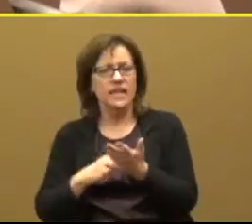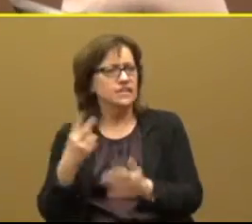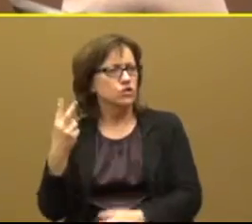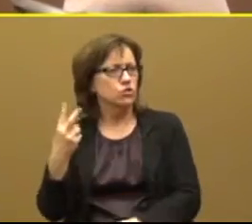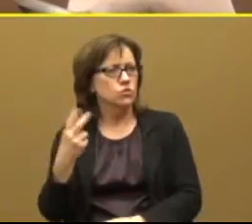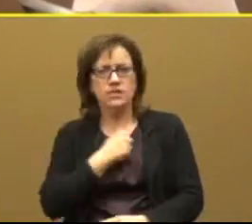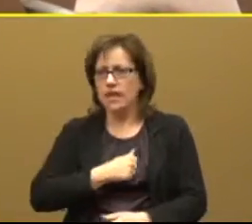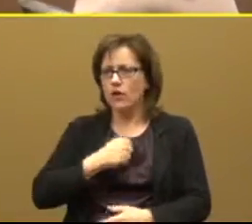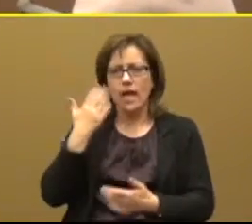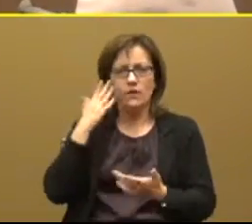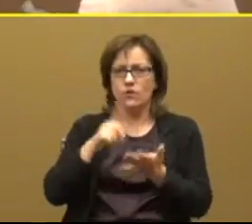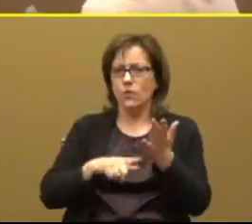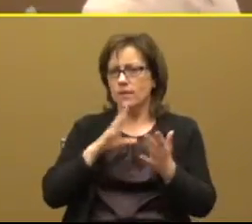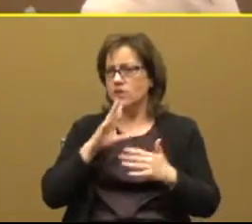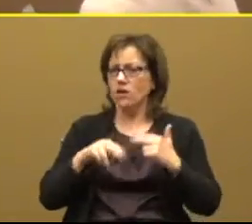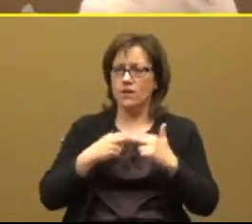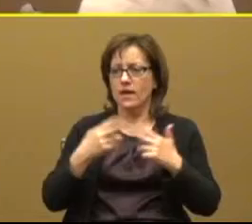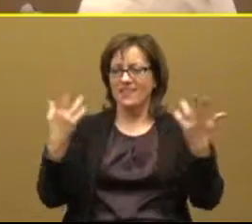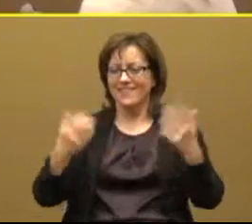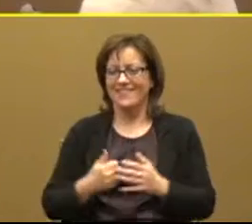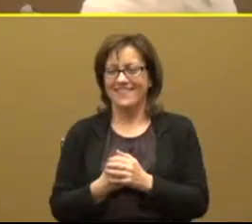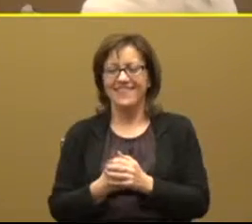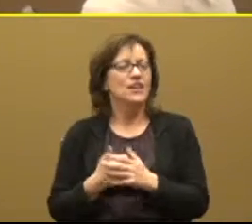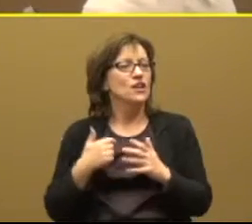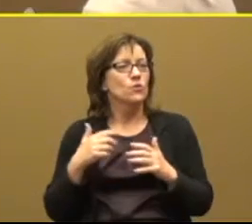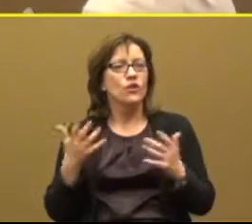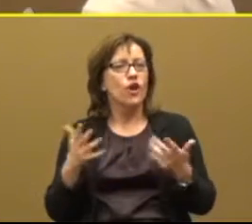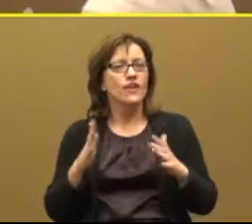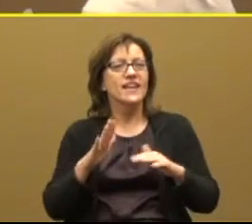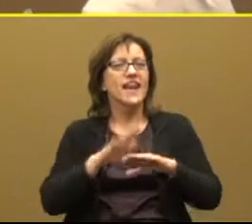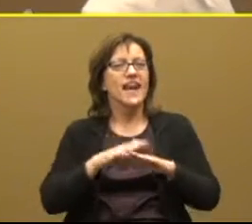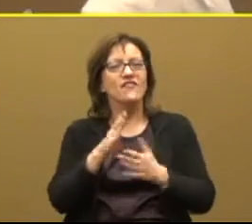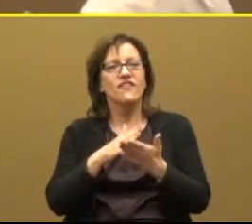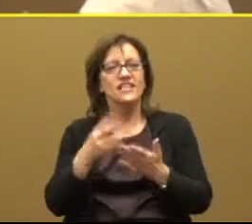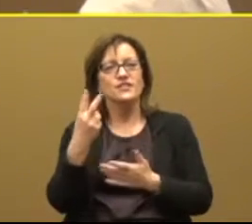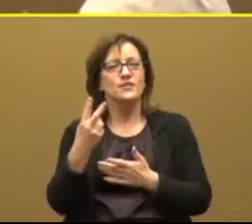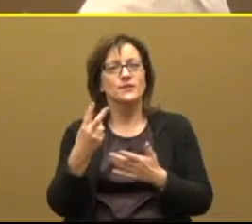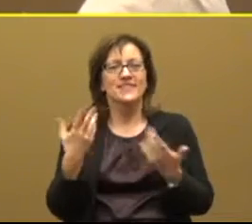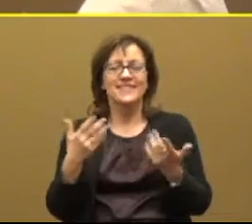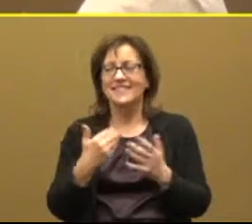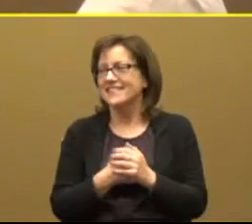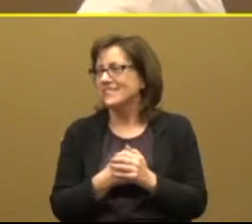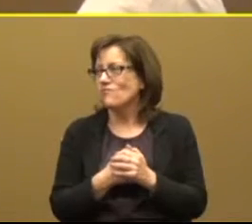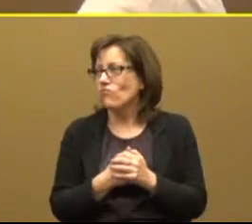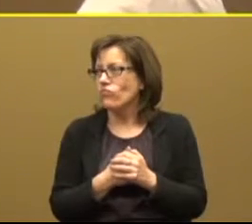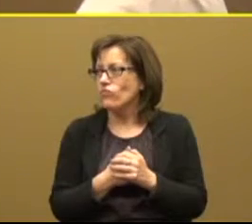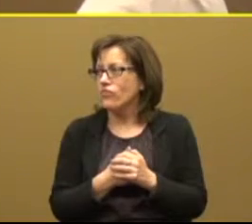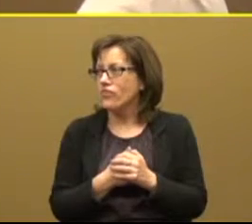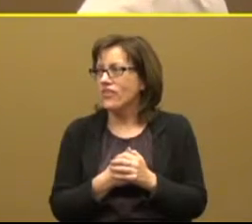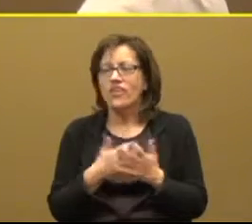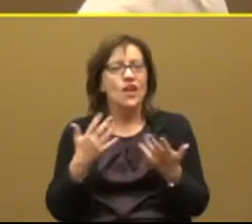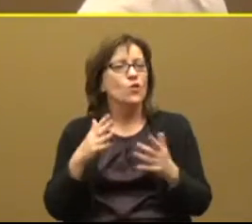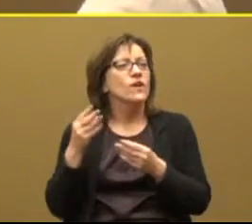Sorry, I don't know what the heck I'm talking about. We've moved on to 2. We fed her. She's downhill.